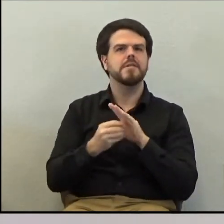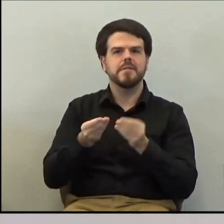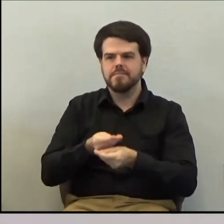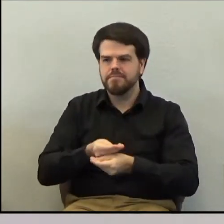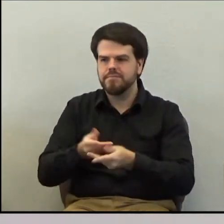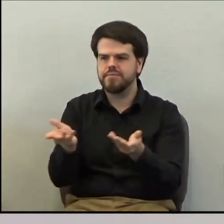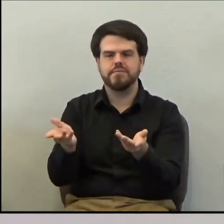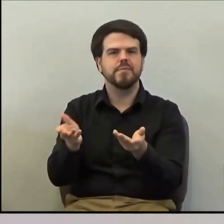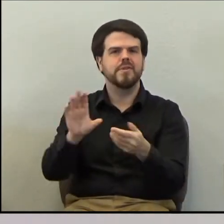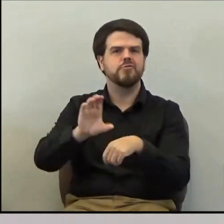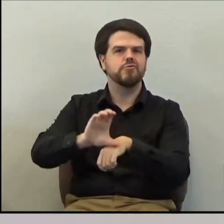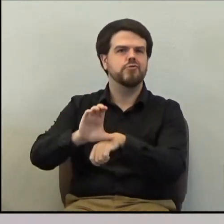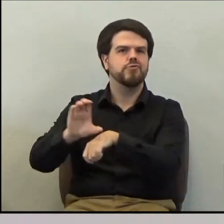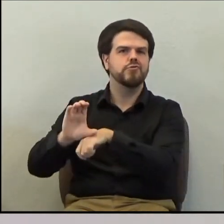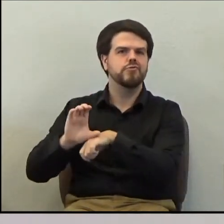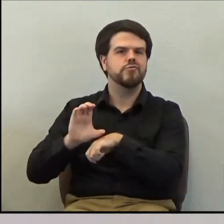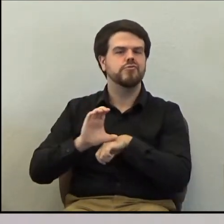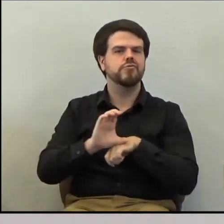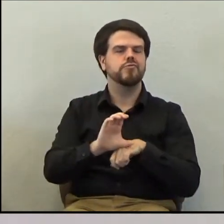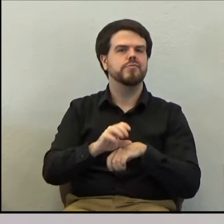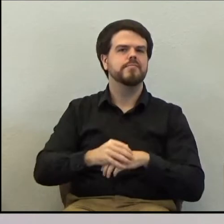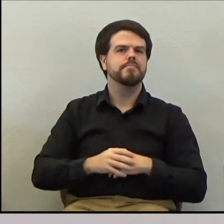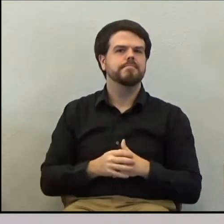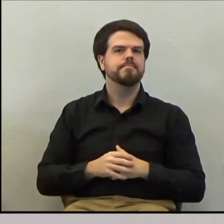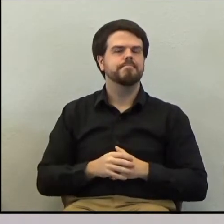churches that existed.